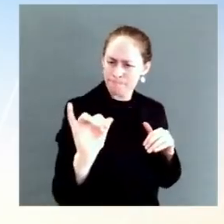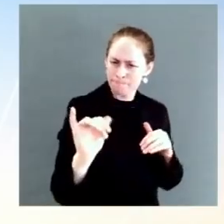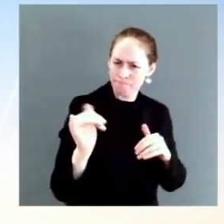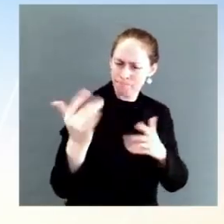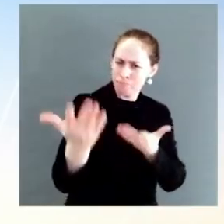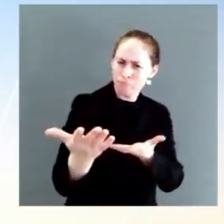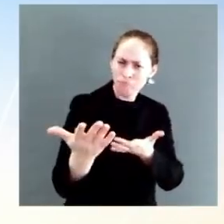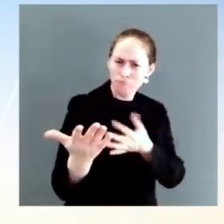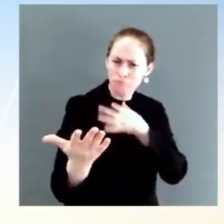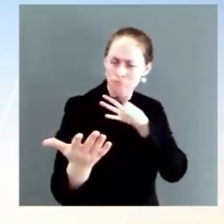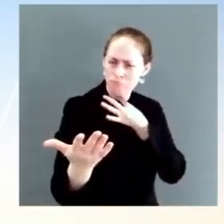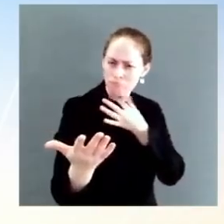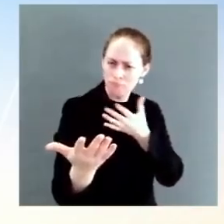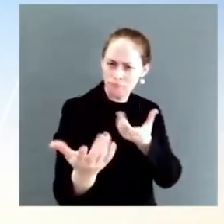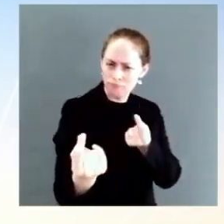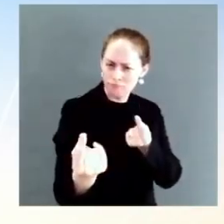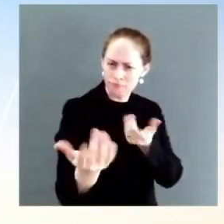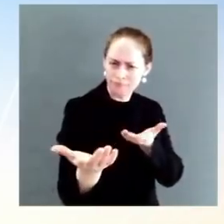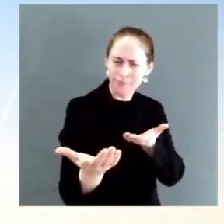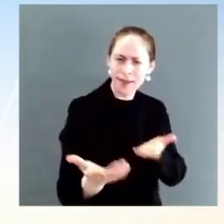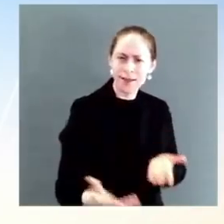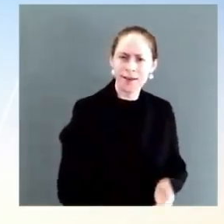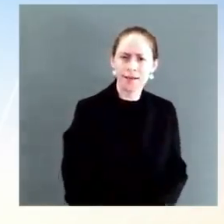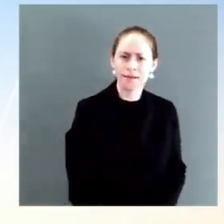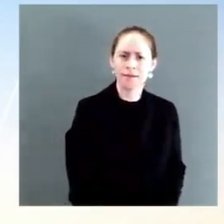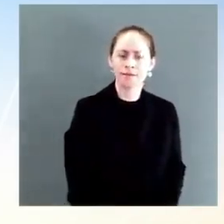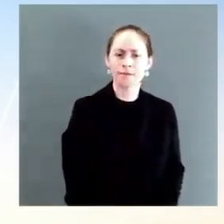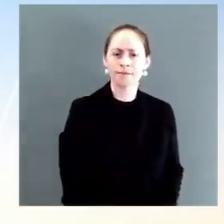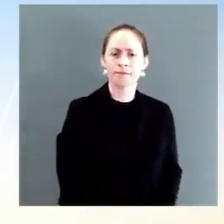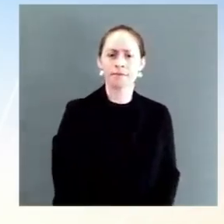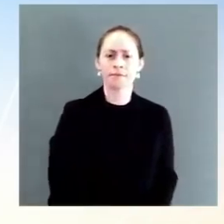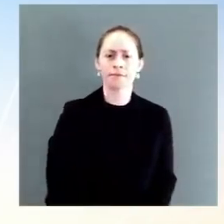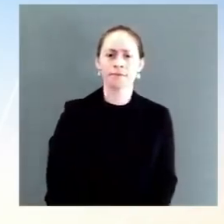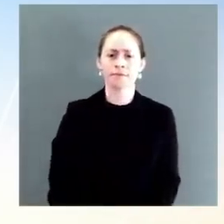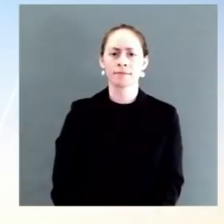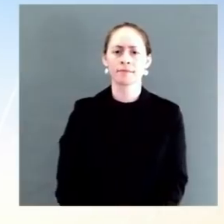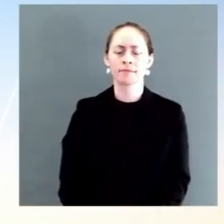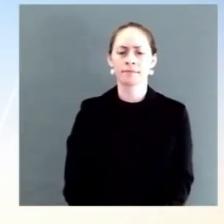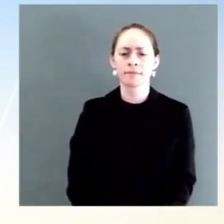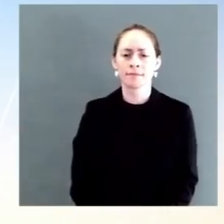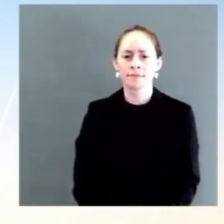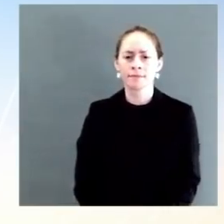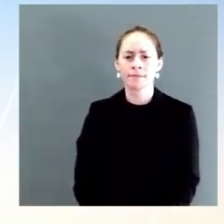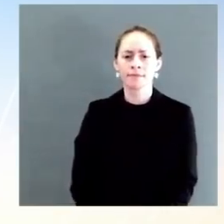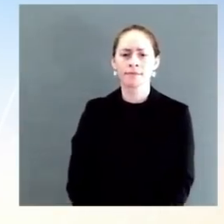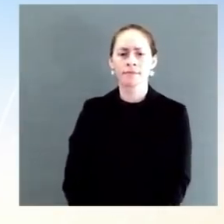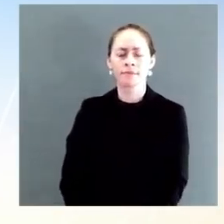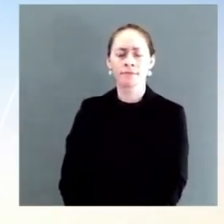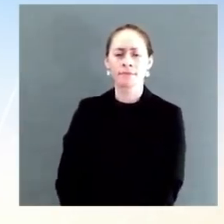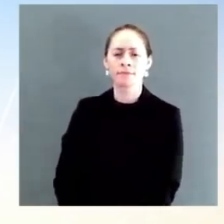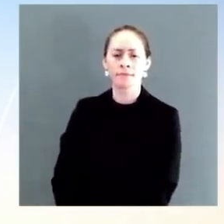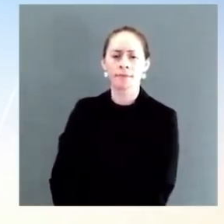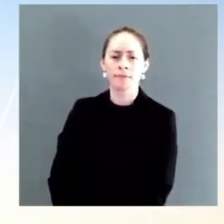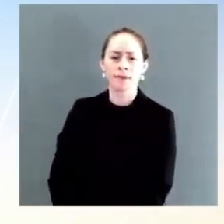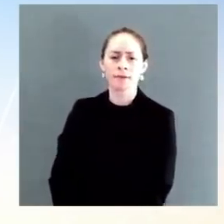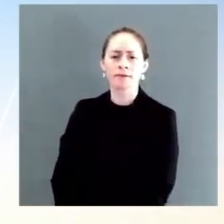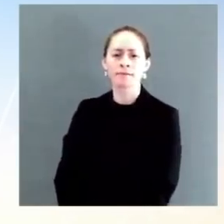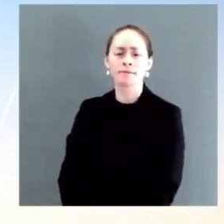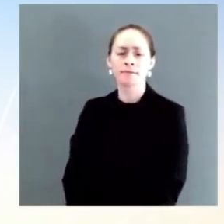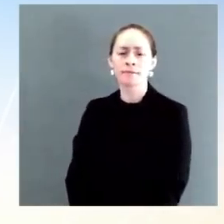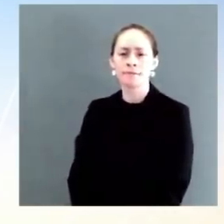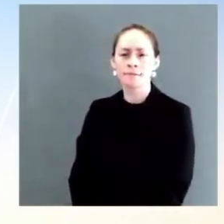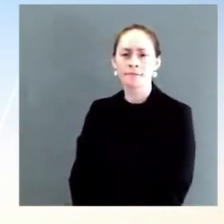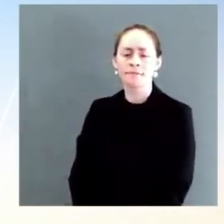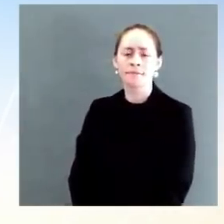wait for more data, and then sort of wait and see what the next step is? Well, Anita, the president is briefed every day by his COVID team,